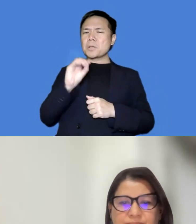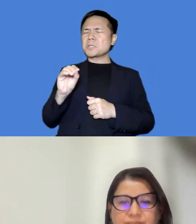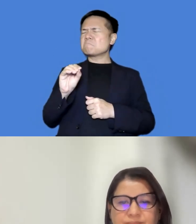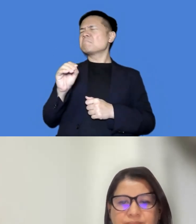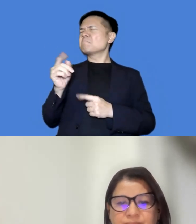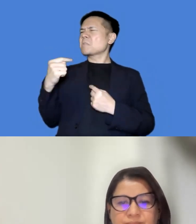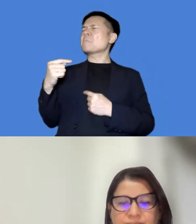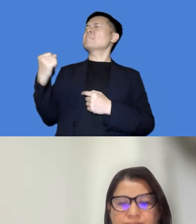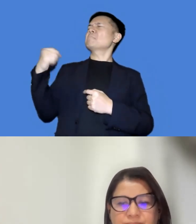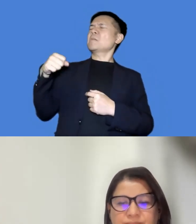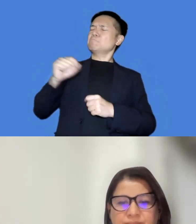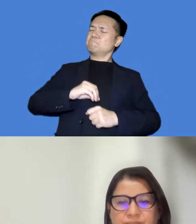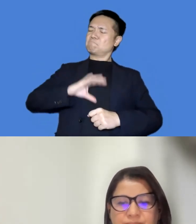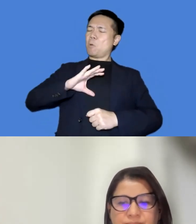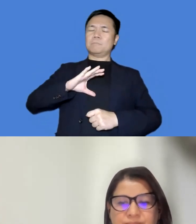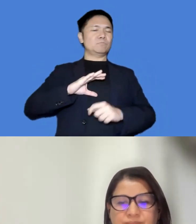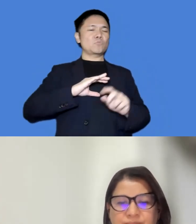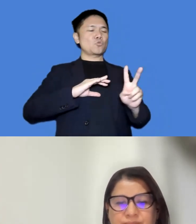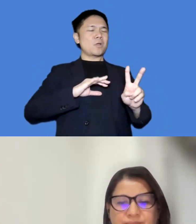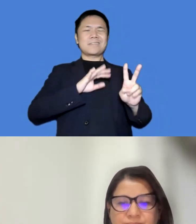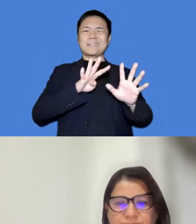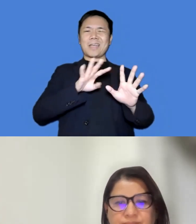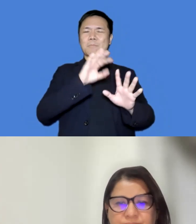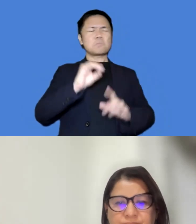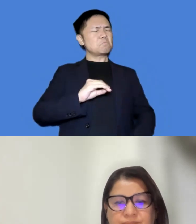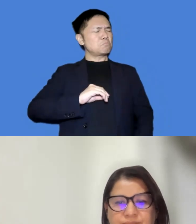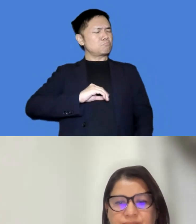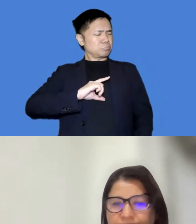confident. 29% of you seem confident.